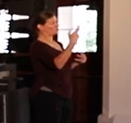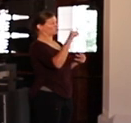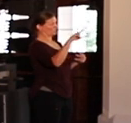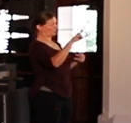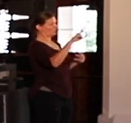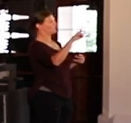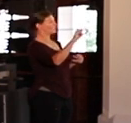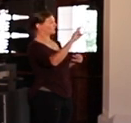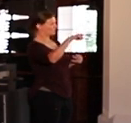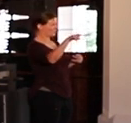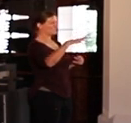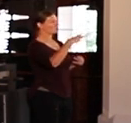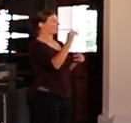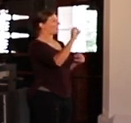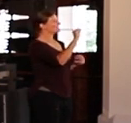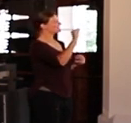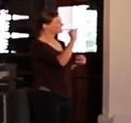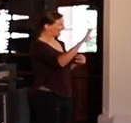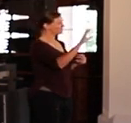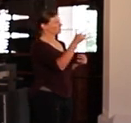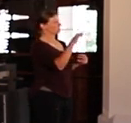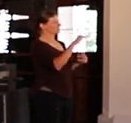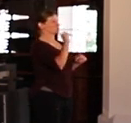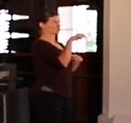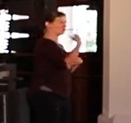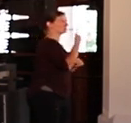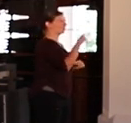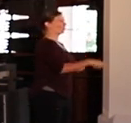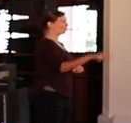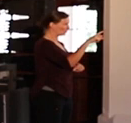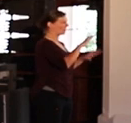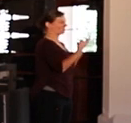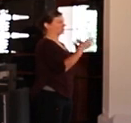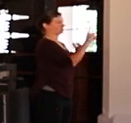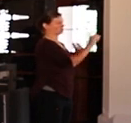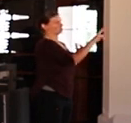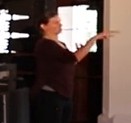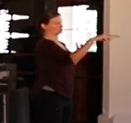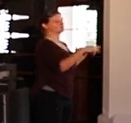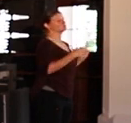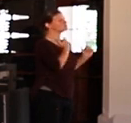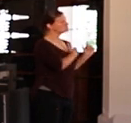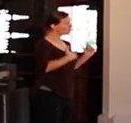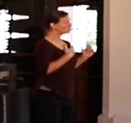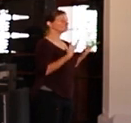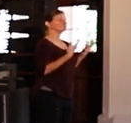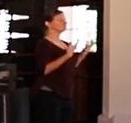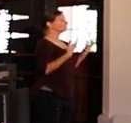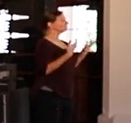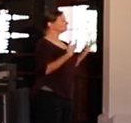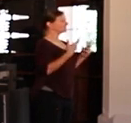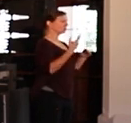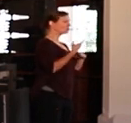ScottyHood2022. There's also a Snapchat filter just for the class of 2022. So please enjoy using all of